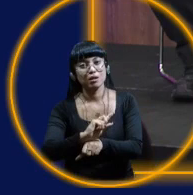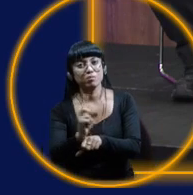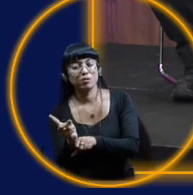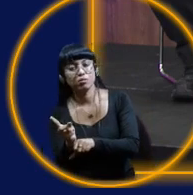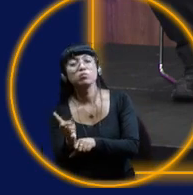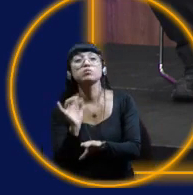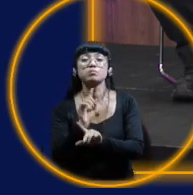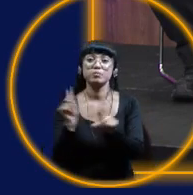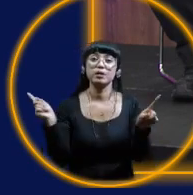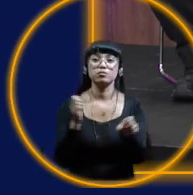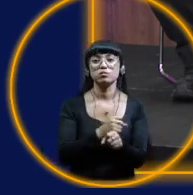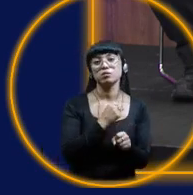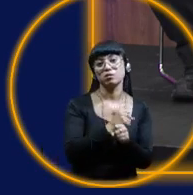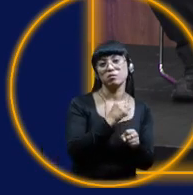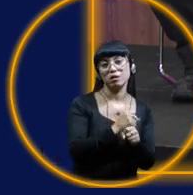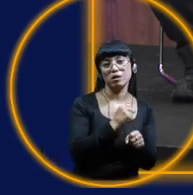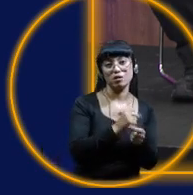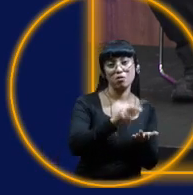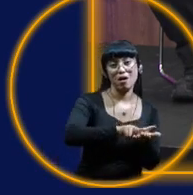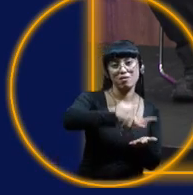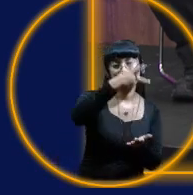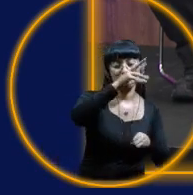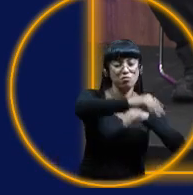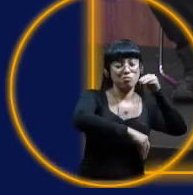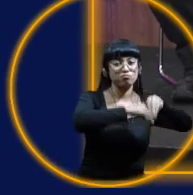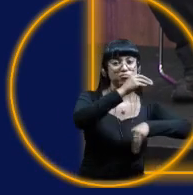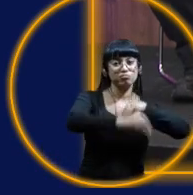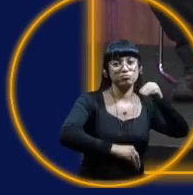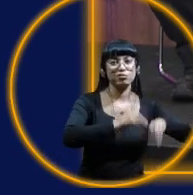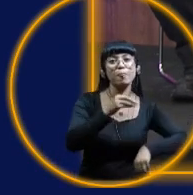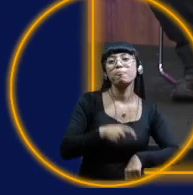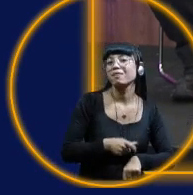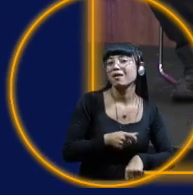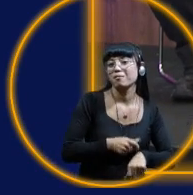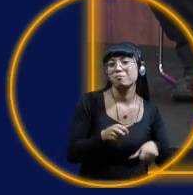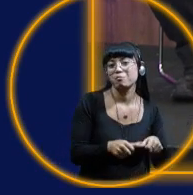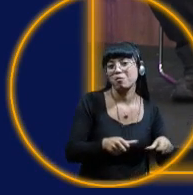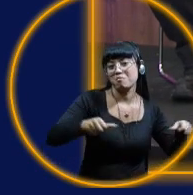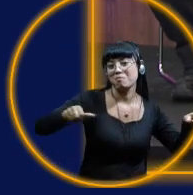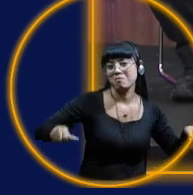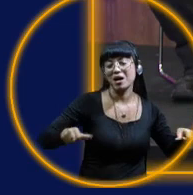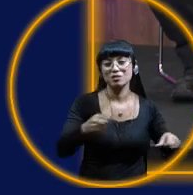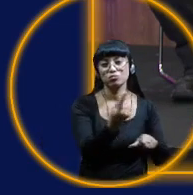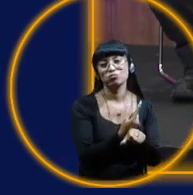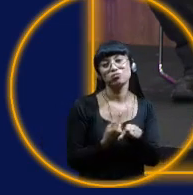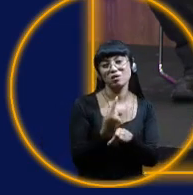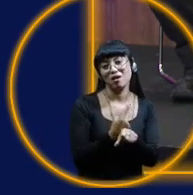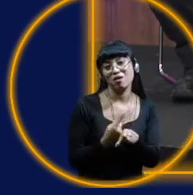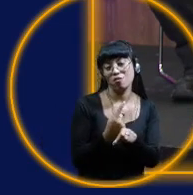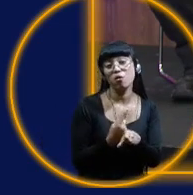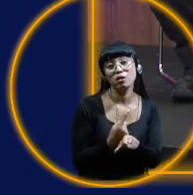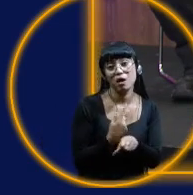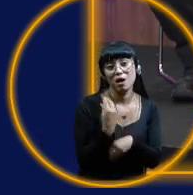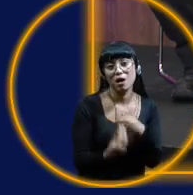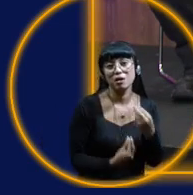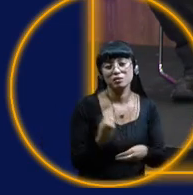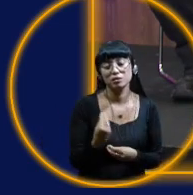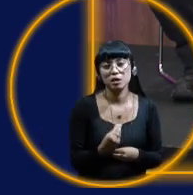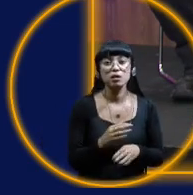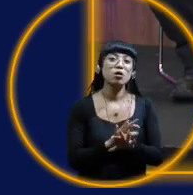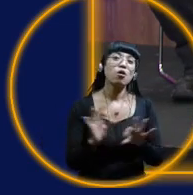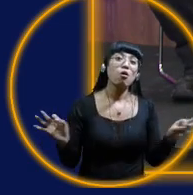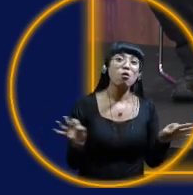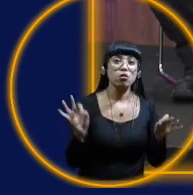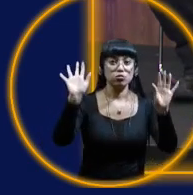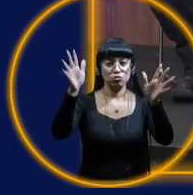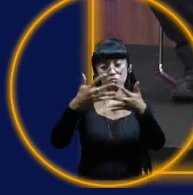animation for some reason, I can do that for about an hour at a time, And if I'm writing songs, I'm about half an hour